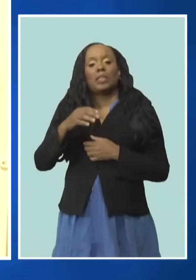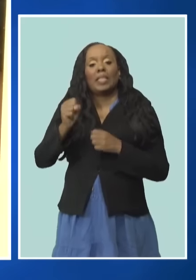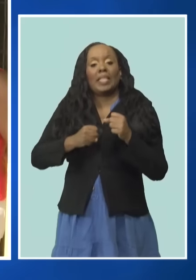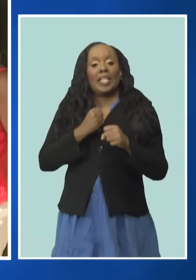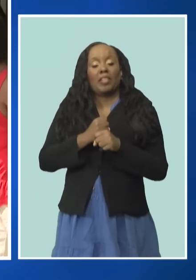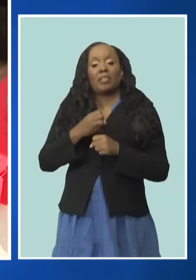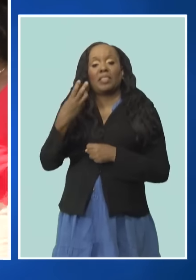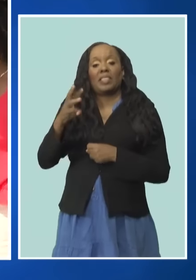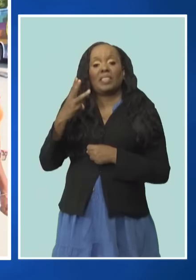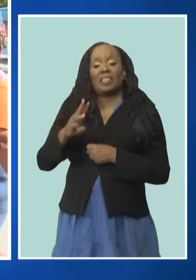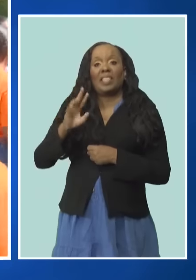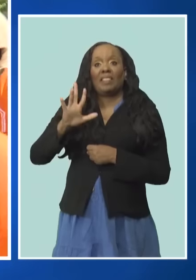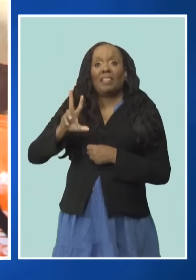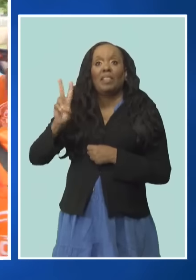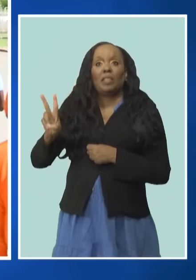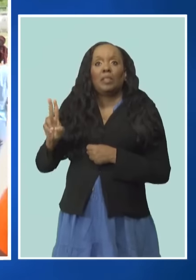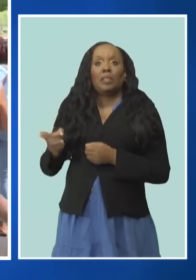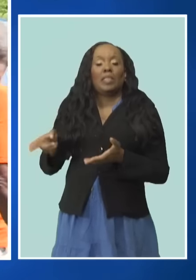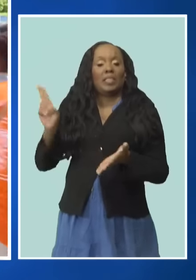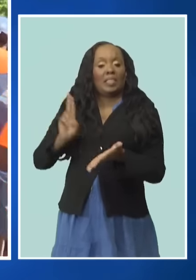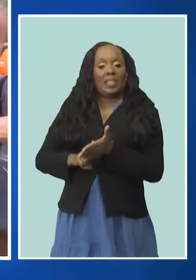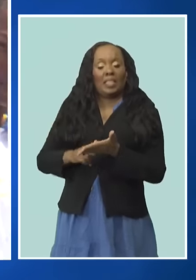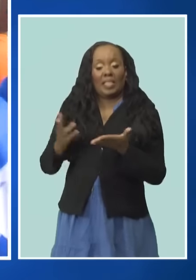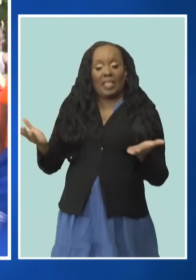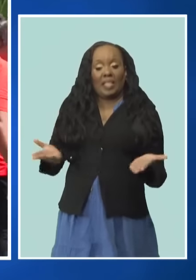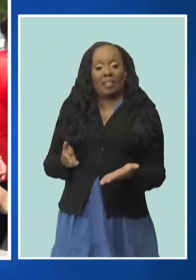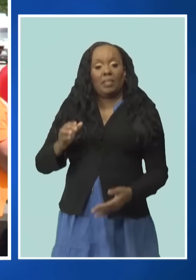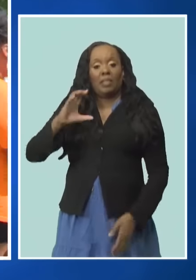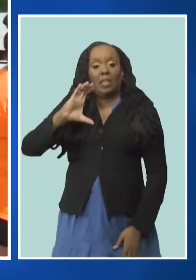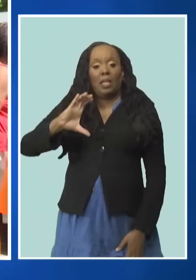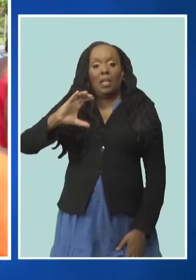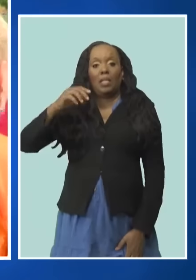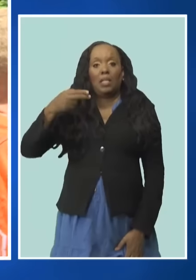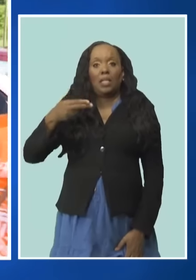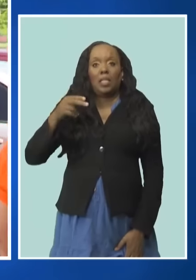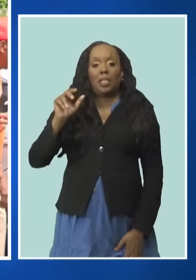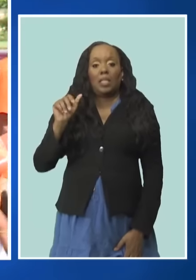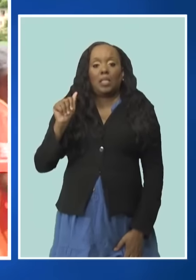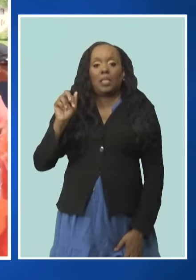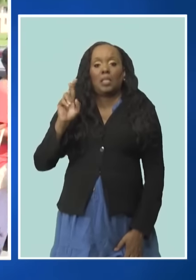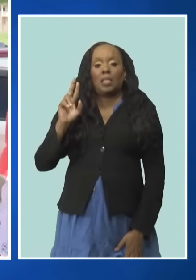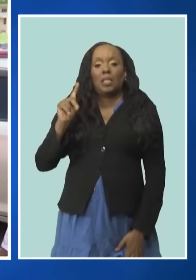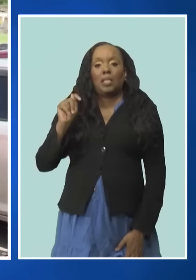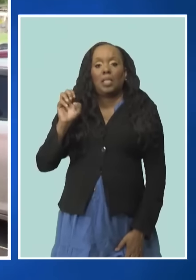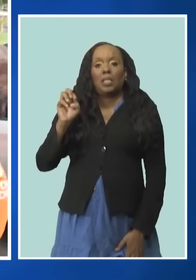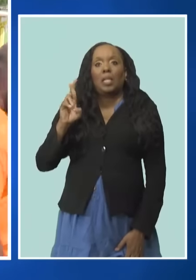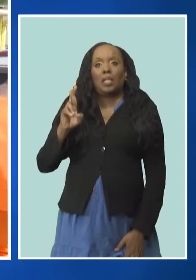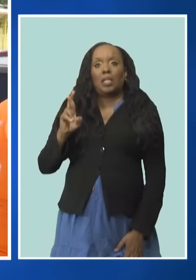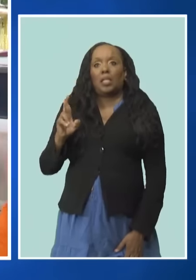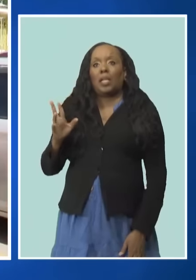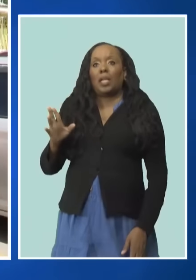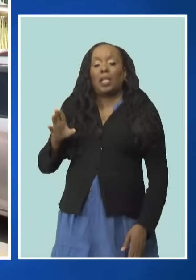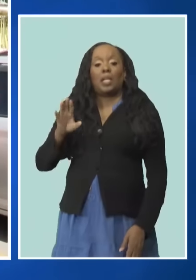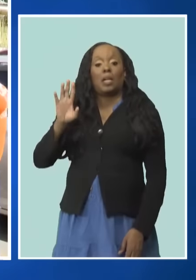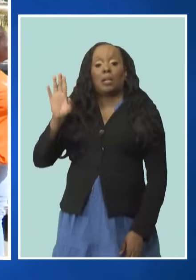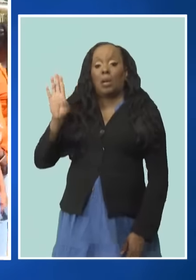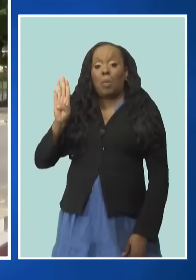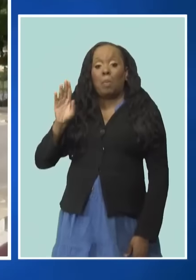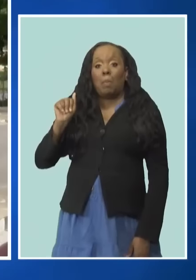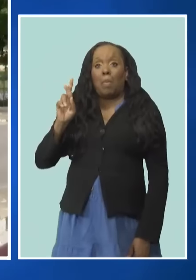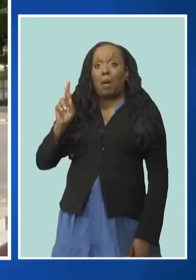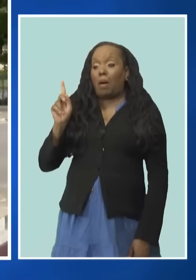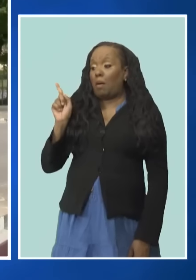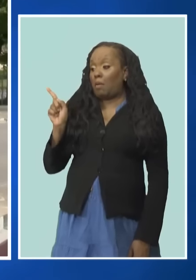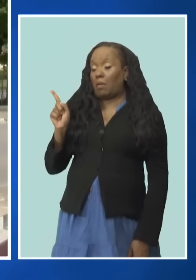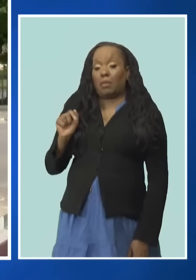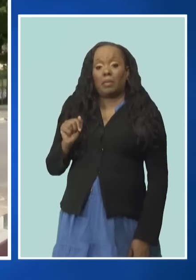1652, the signing of the charter took place right here in Oistins at the Mermaid Tavern. So today we have the assistance